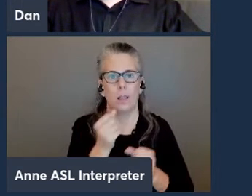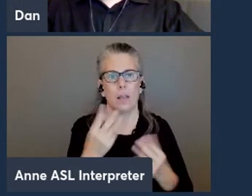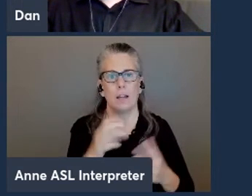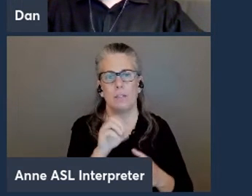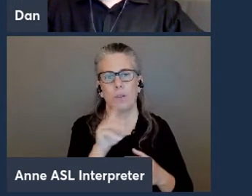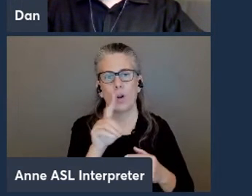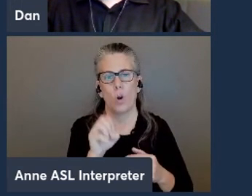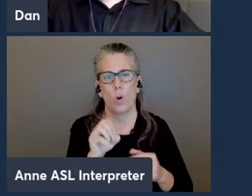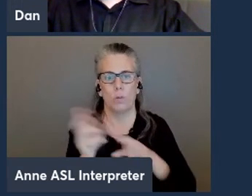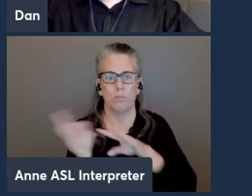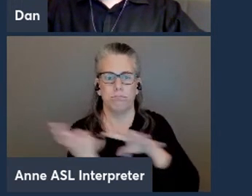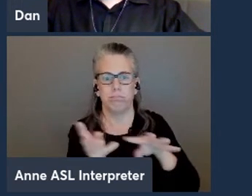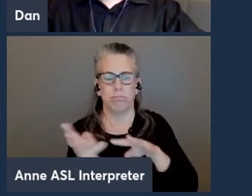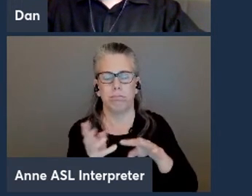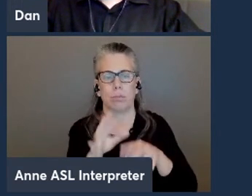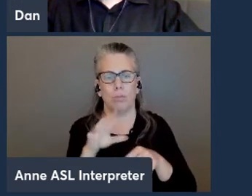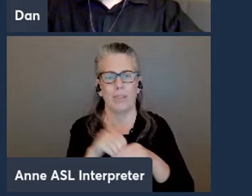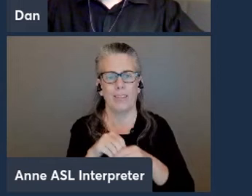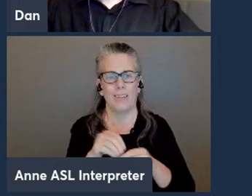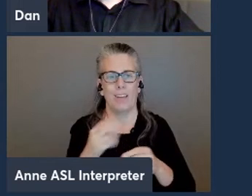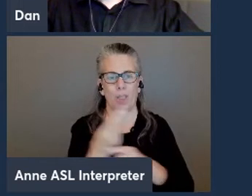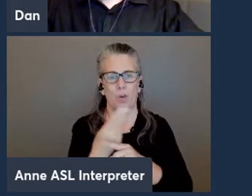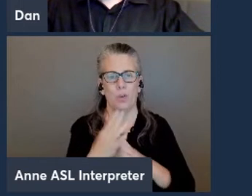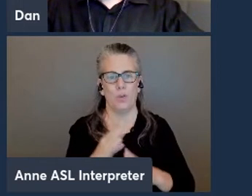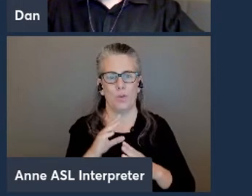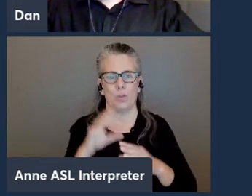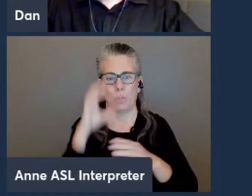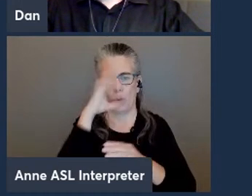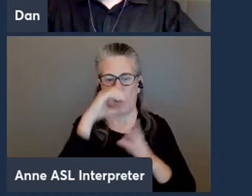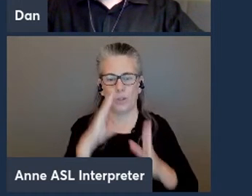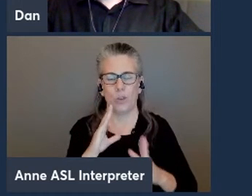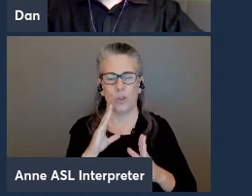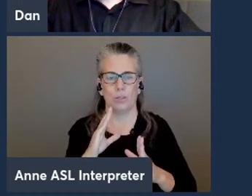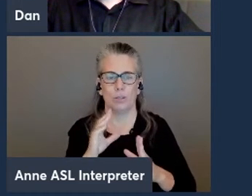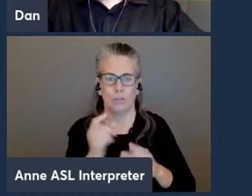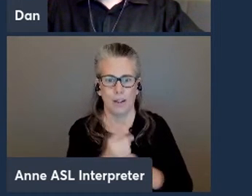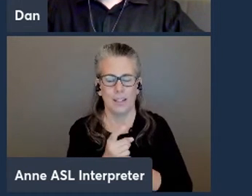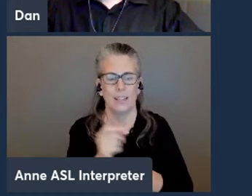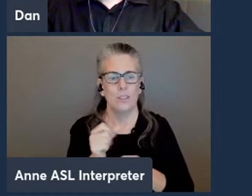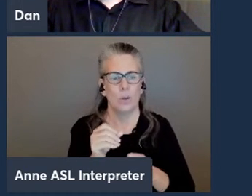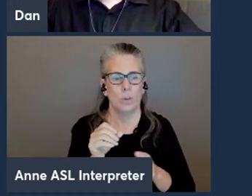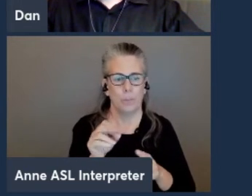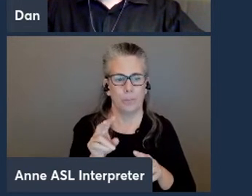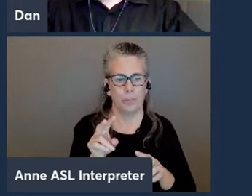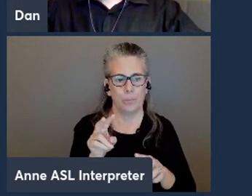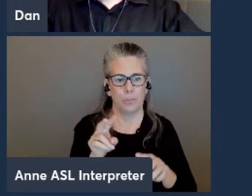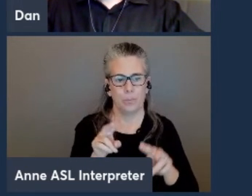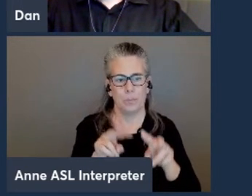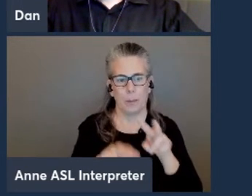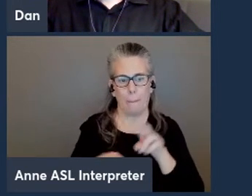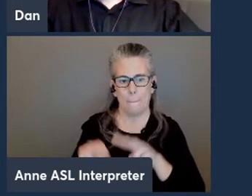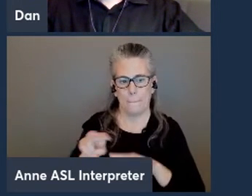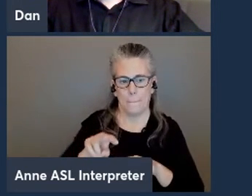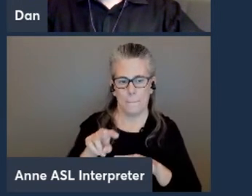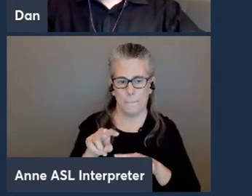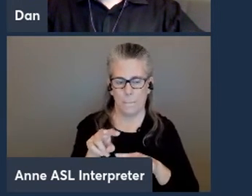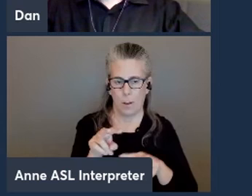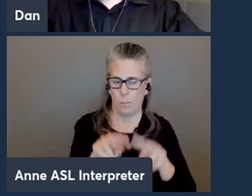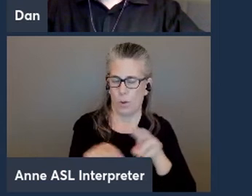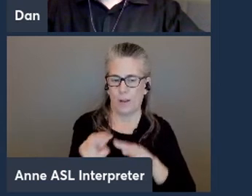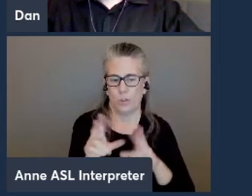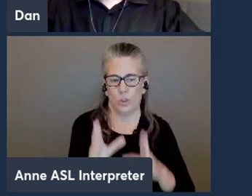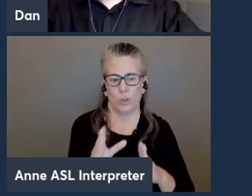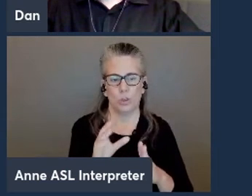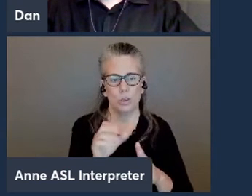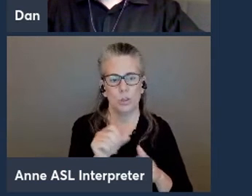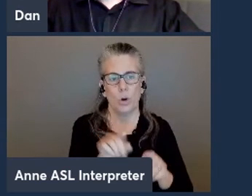browser, and we want to make sure we get that information come back. Yeah, because traditionally, a lot of our telemetry really is we